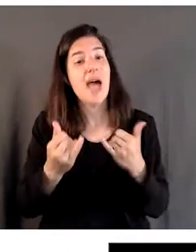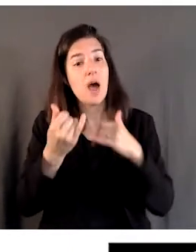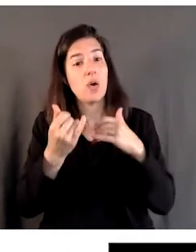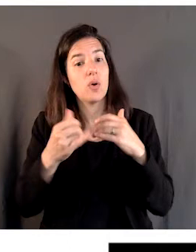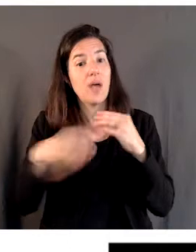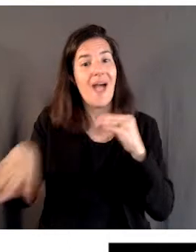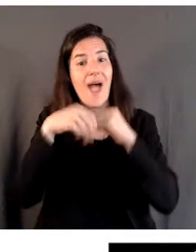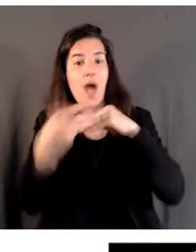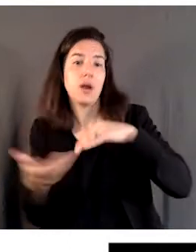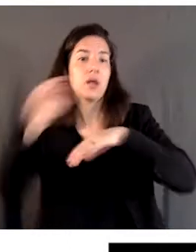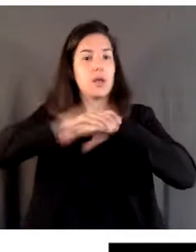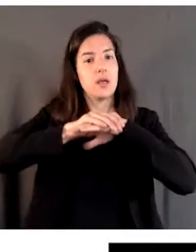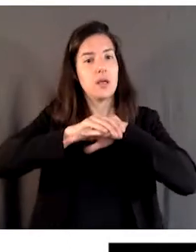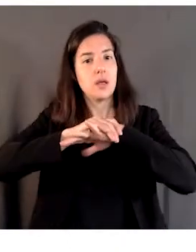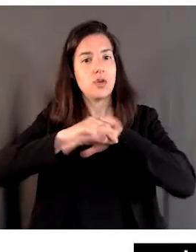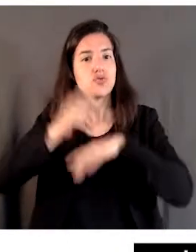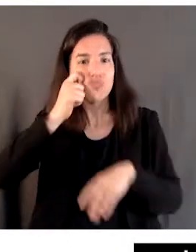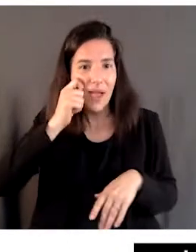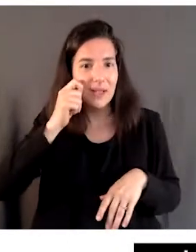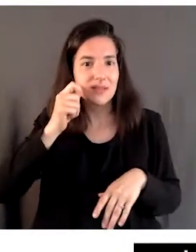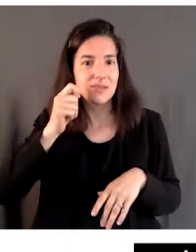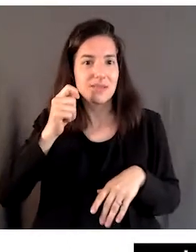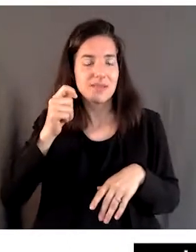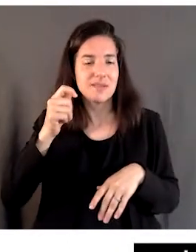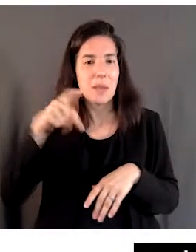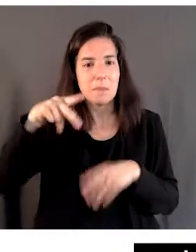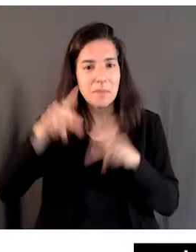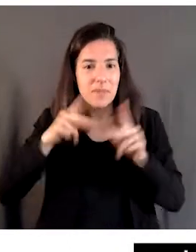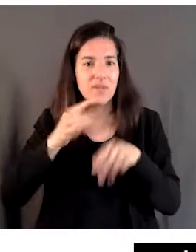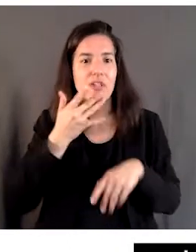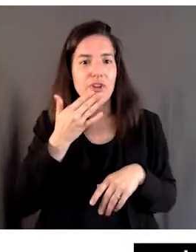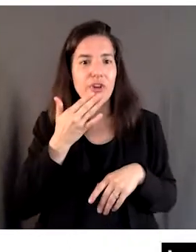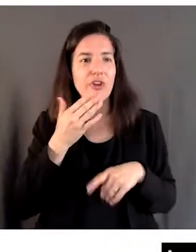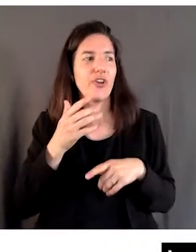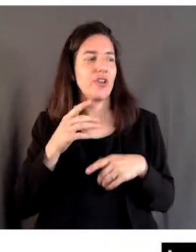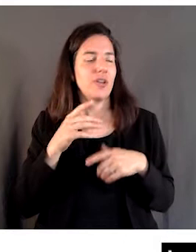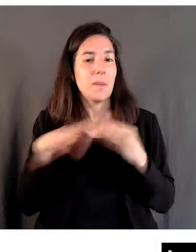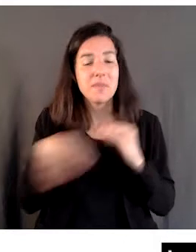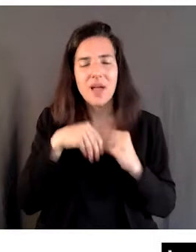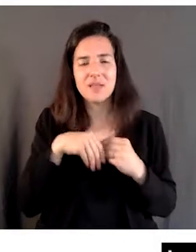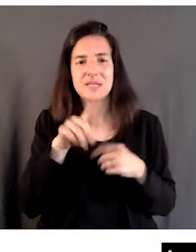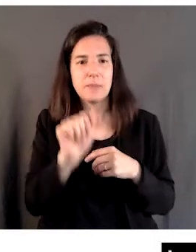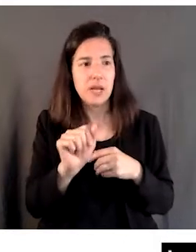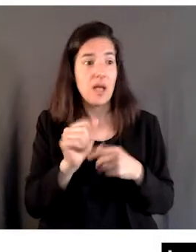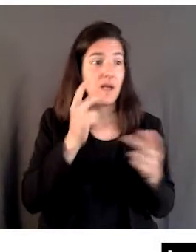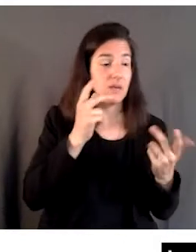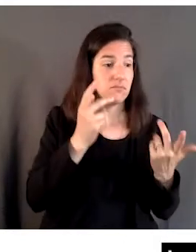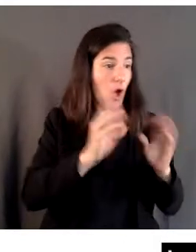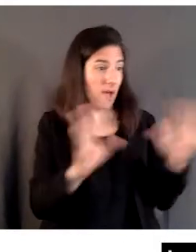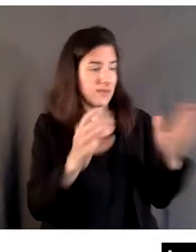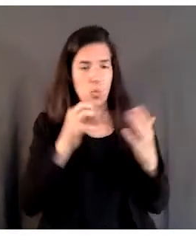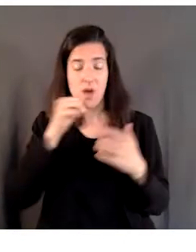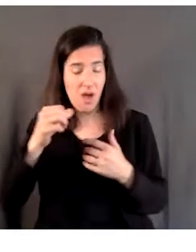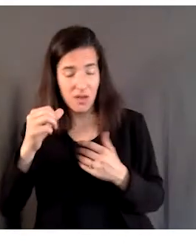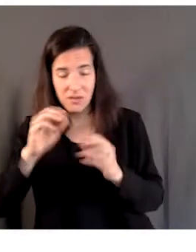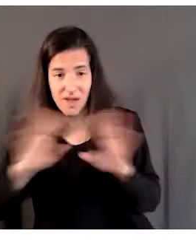top, COVID-19, racialized person, and you have a disability. Whether it's visible or invisible, extremely difficult time.